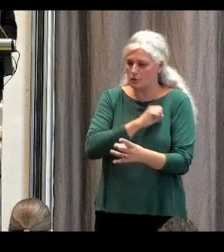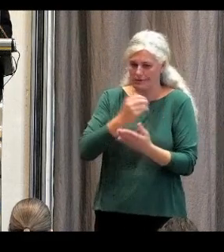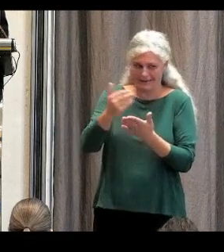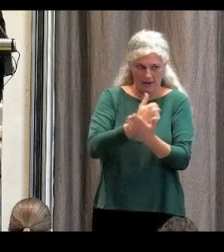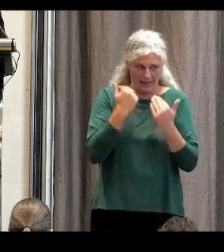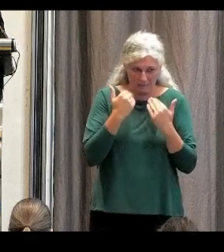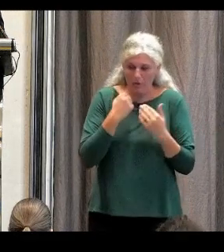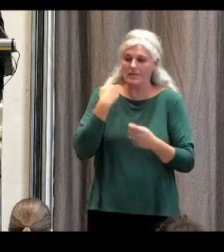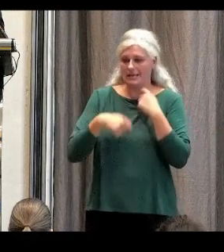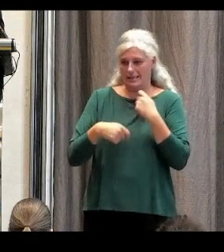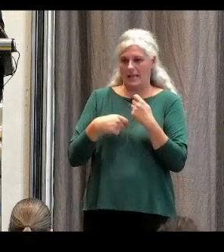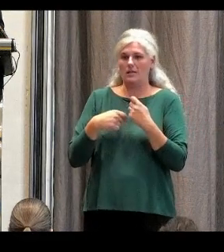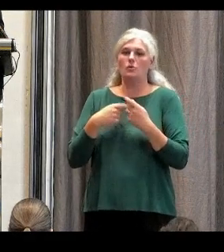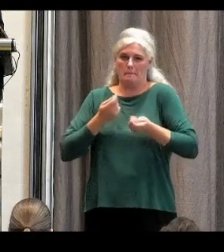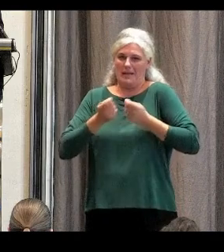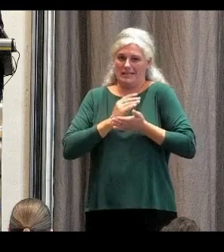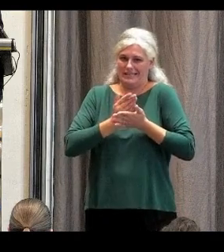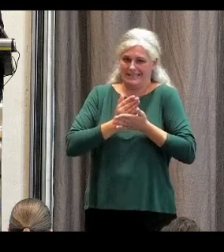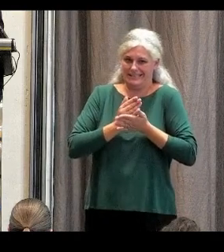manage that uncertainty.